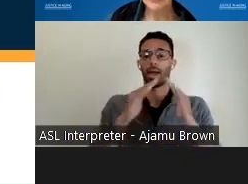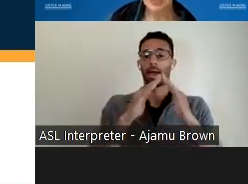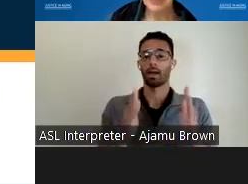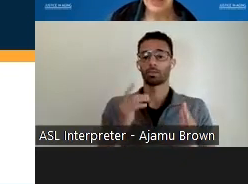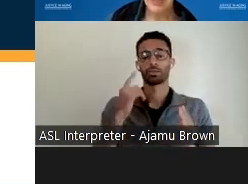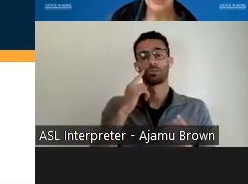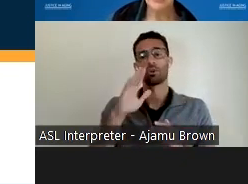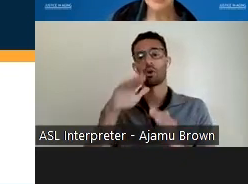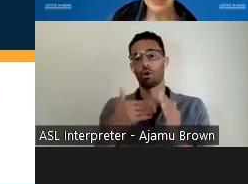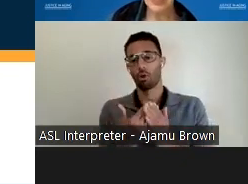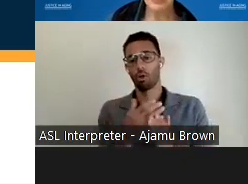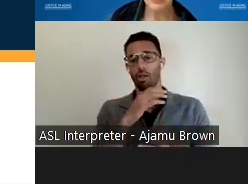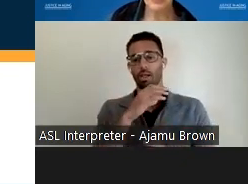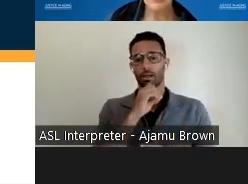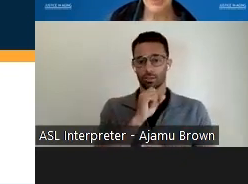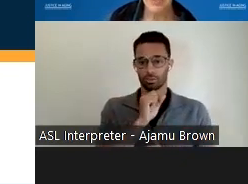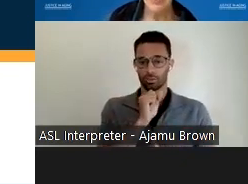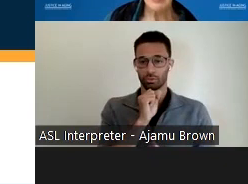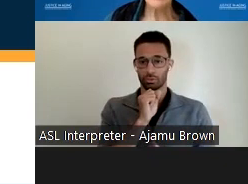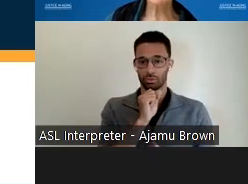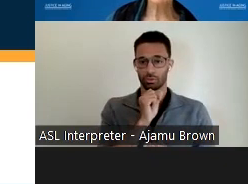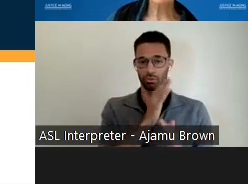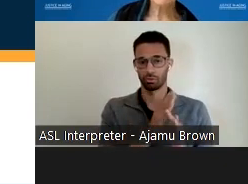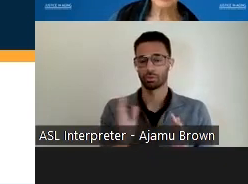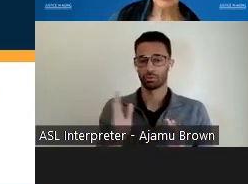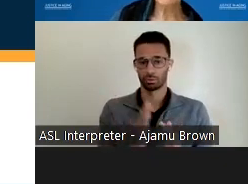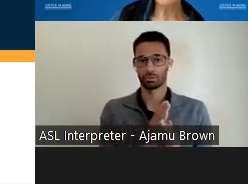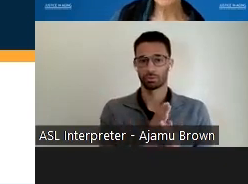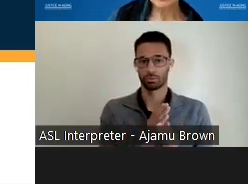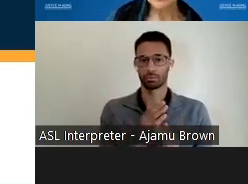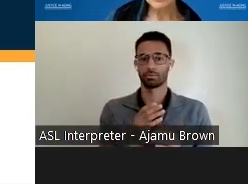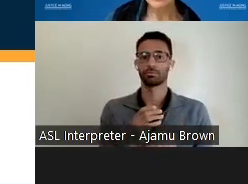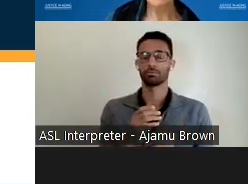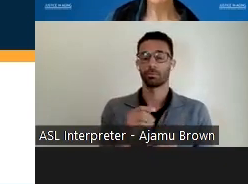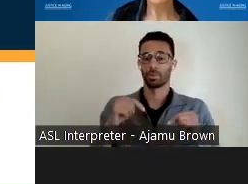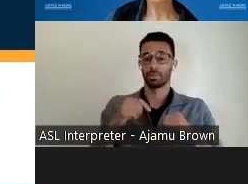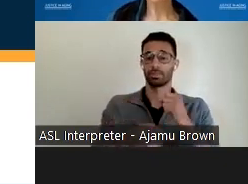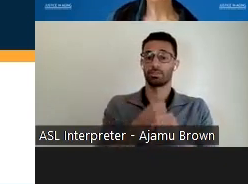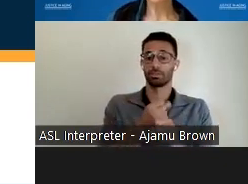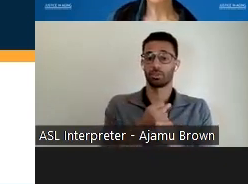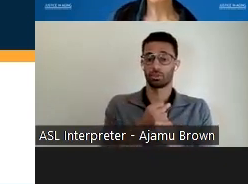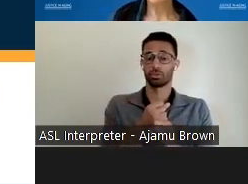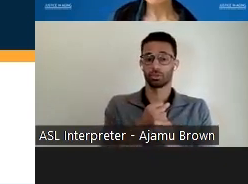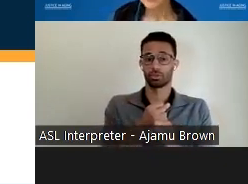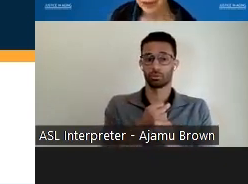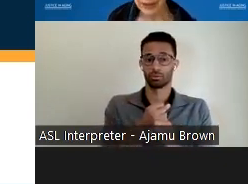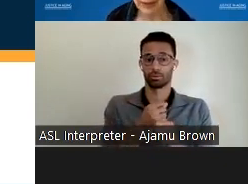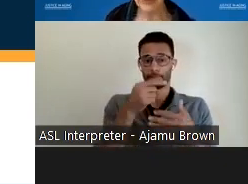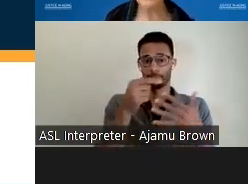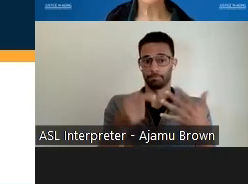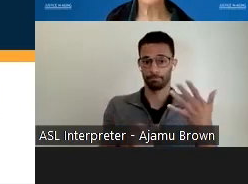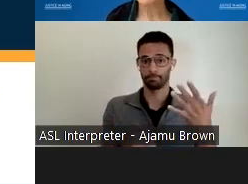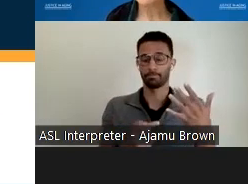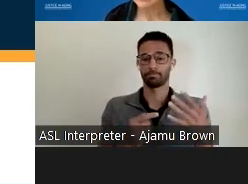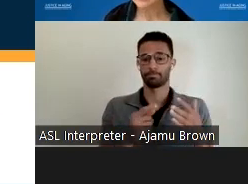and stages, excuse me. And this year's initiatives, following the first 2